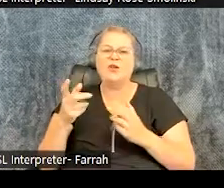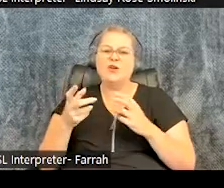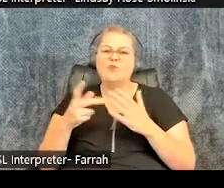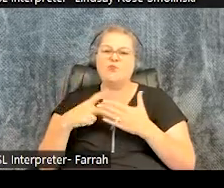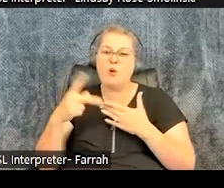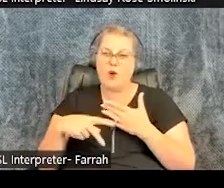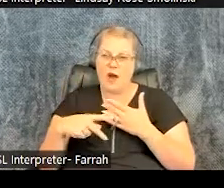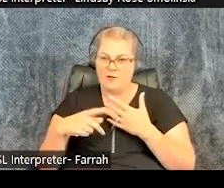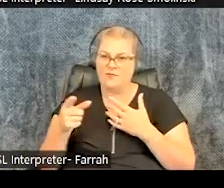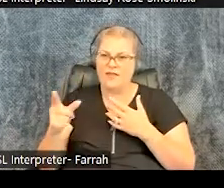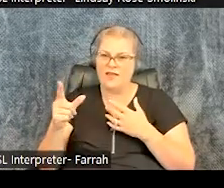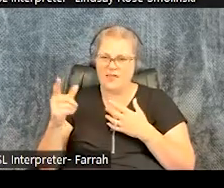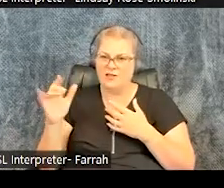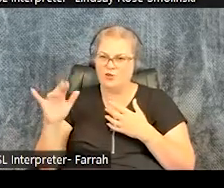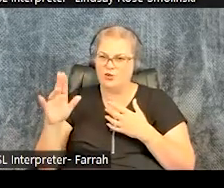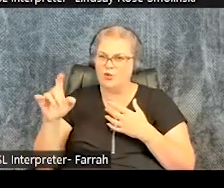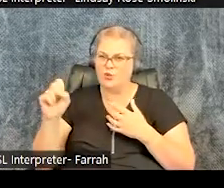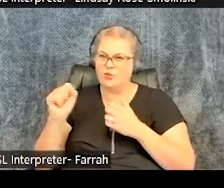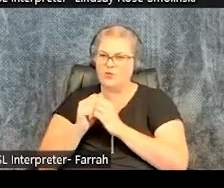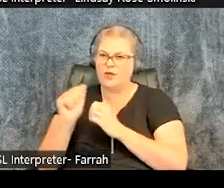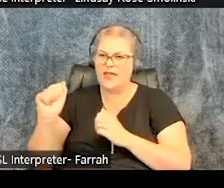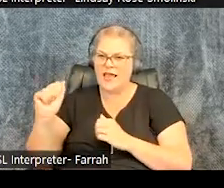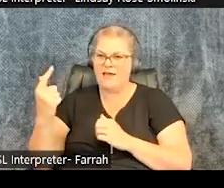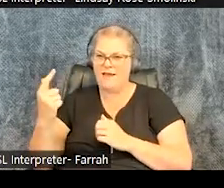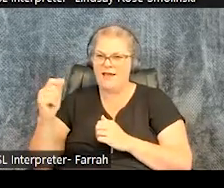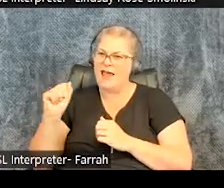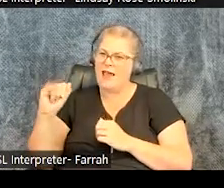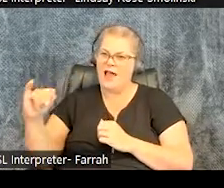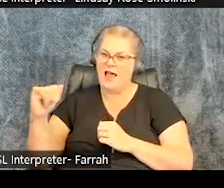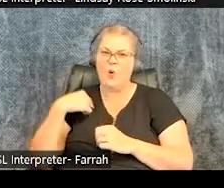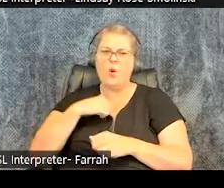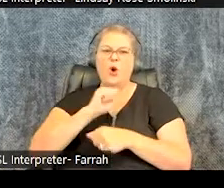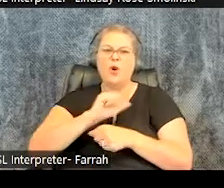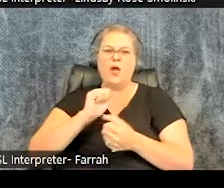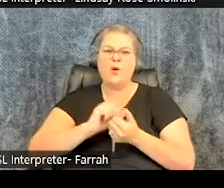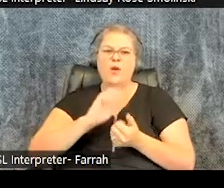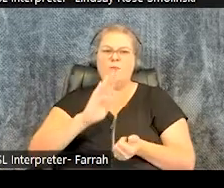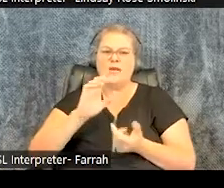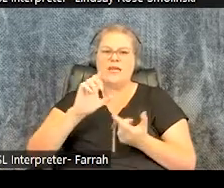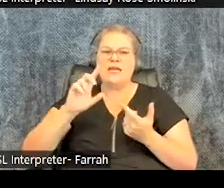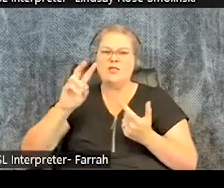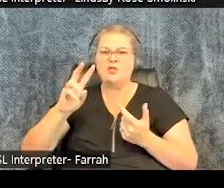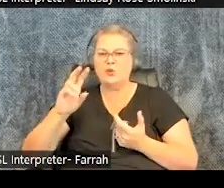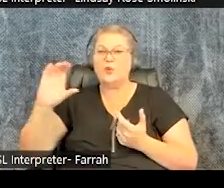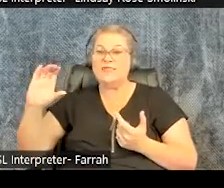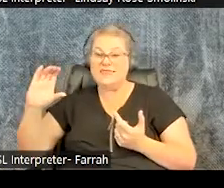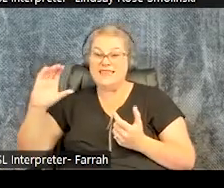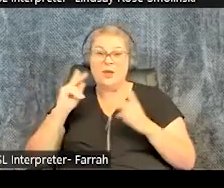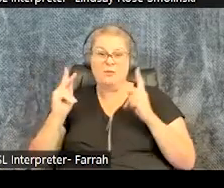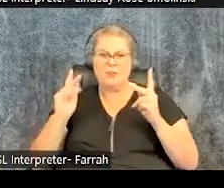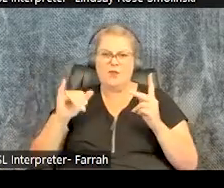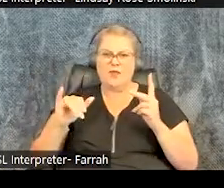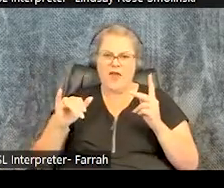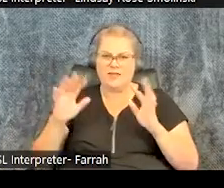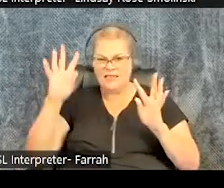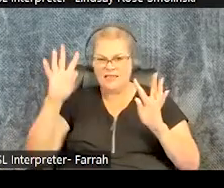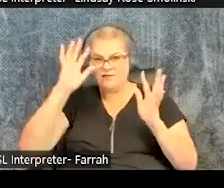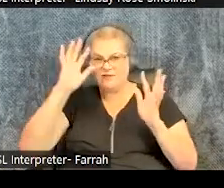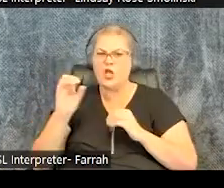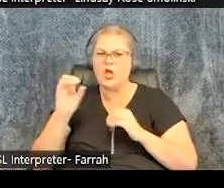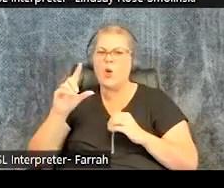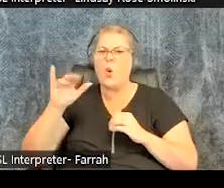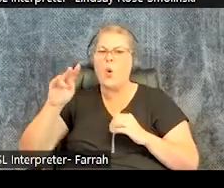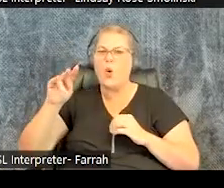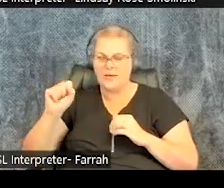is we're working with B2C folks that have innovation like Olin's that are really going to help us move forward